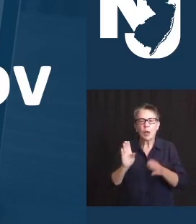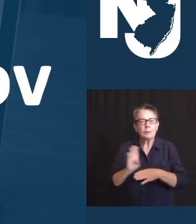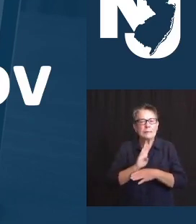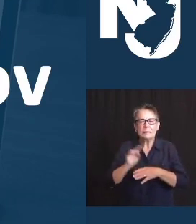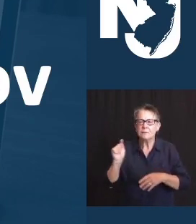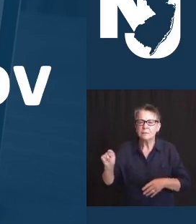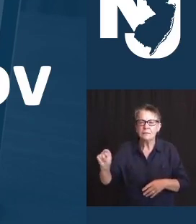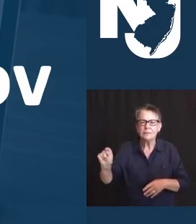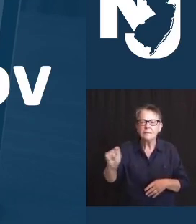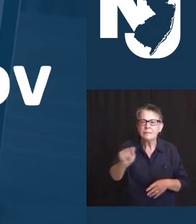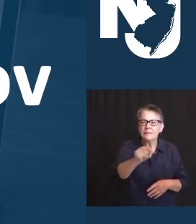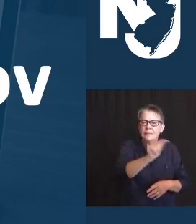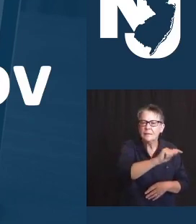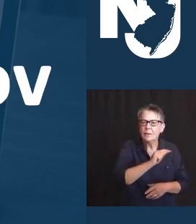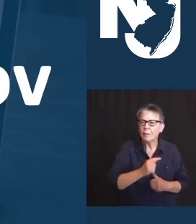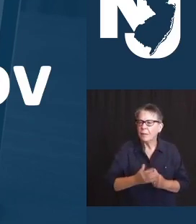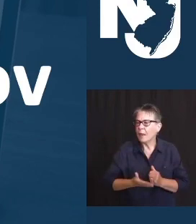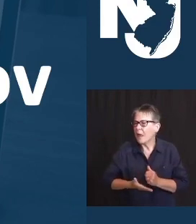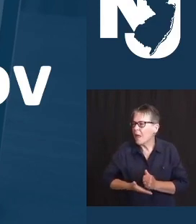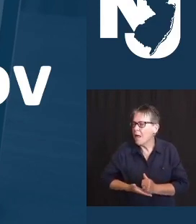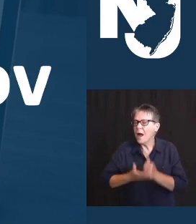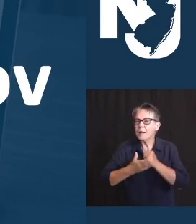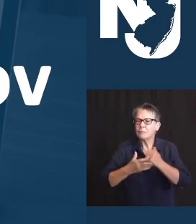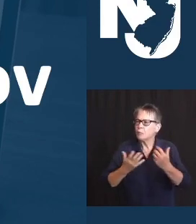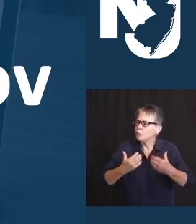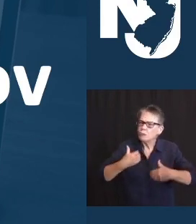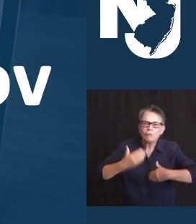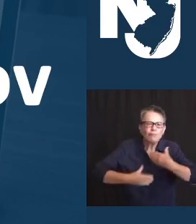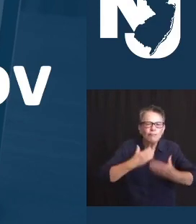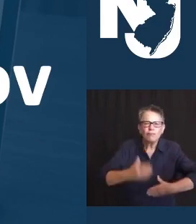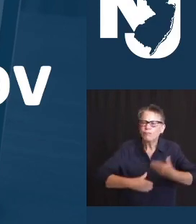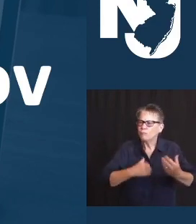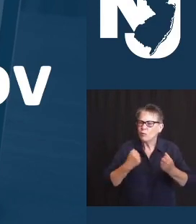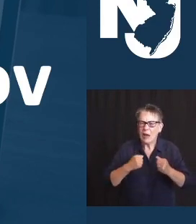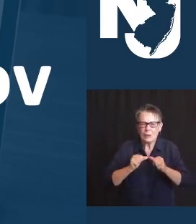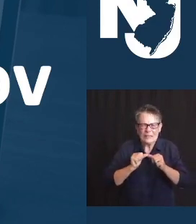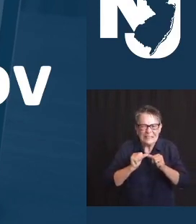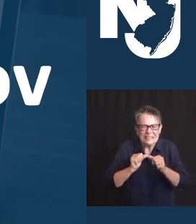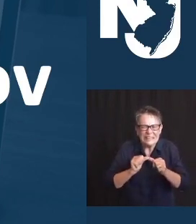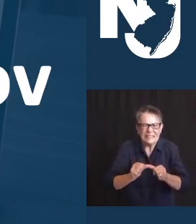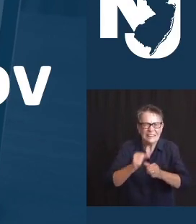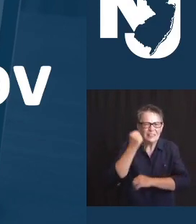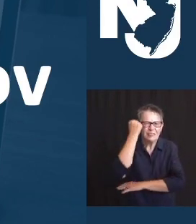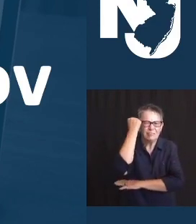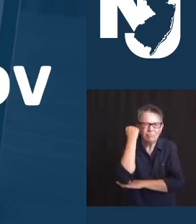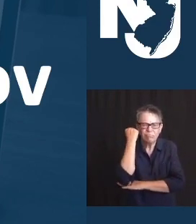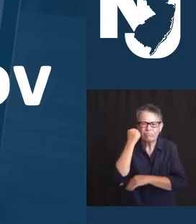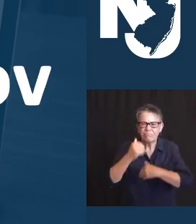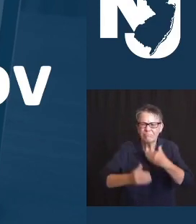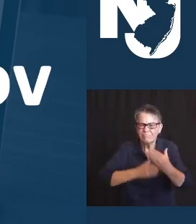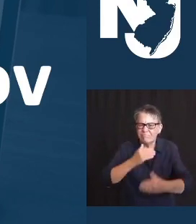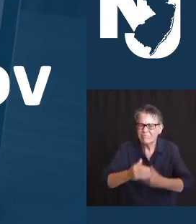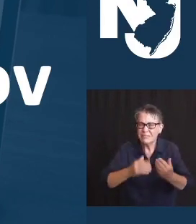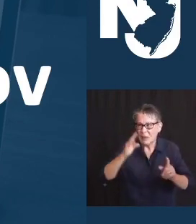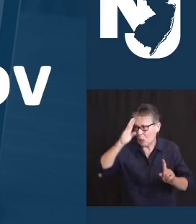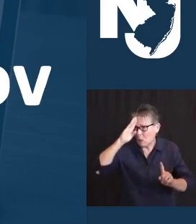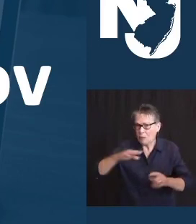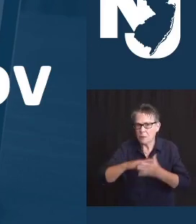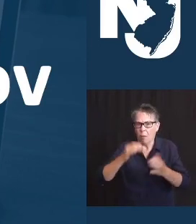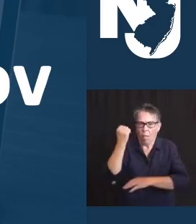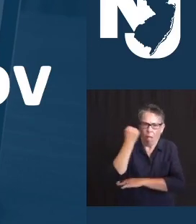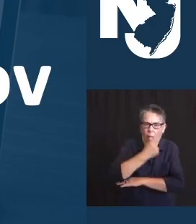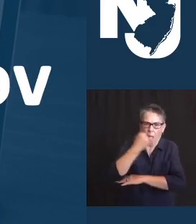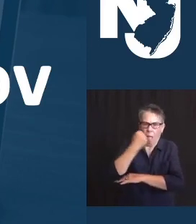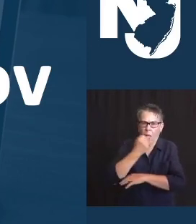of an economic crisis as much as it has been a public health crisis. And that is why I am proud of the work of the New